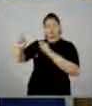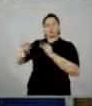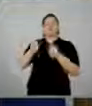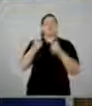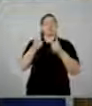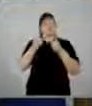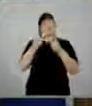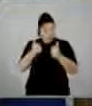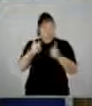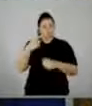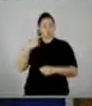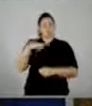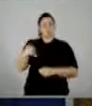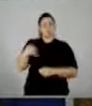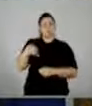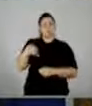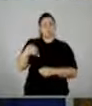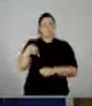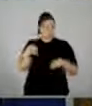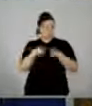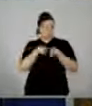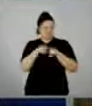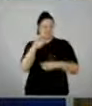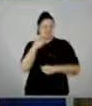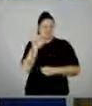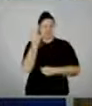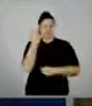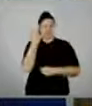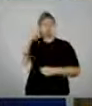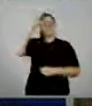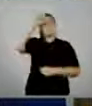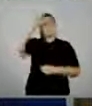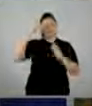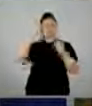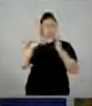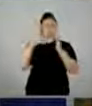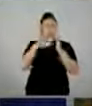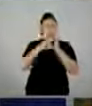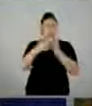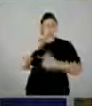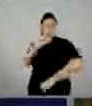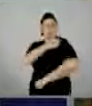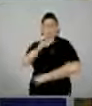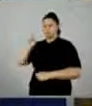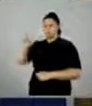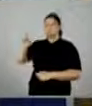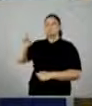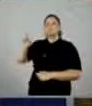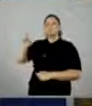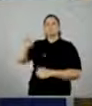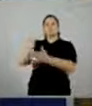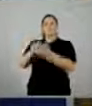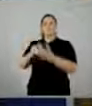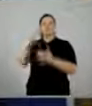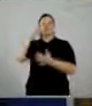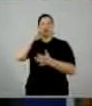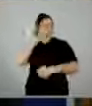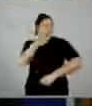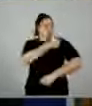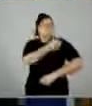to remember that approval of the AstraZeneca vaccine will really help with people getting vaccinated, because this is a vial that can